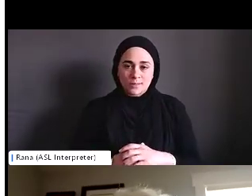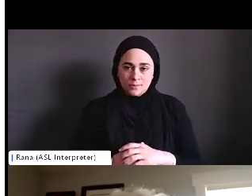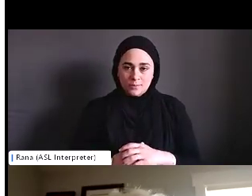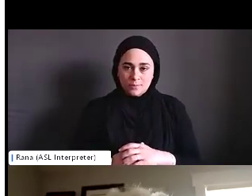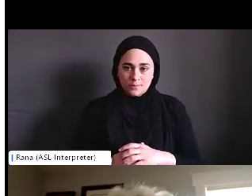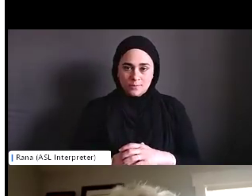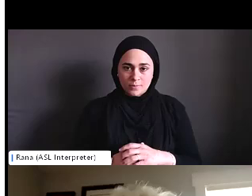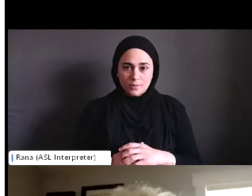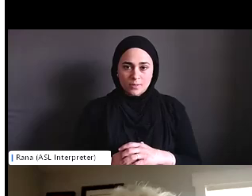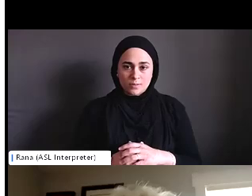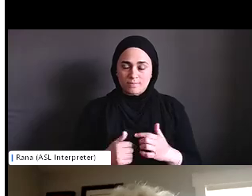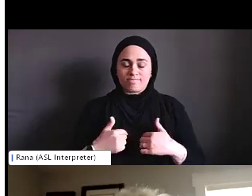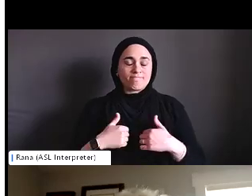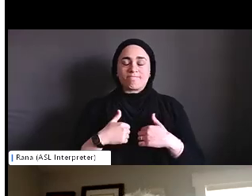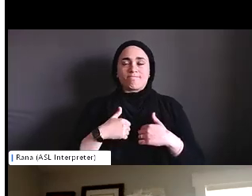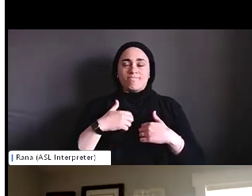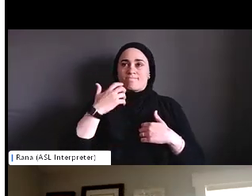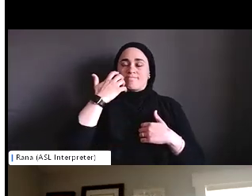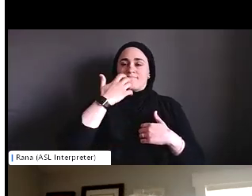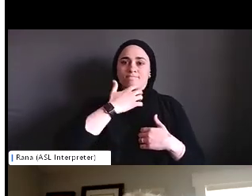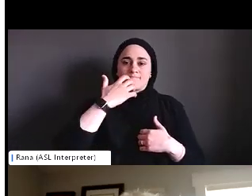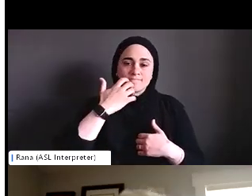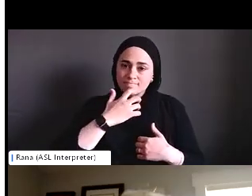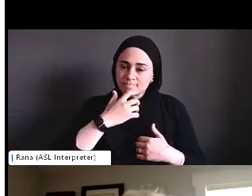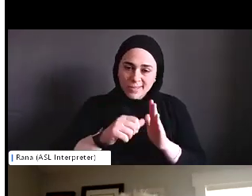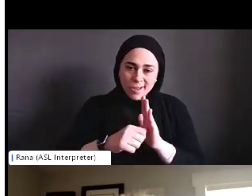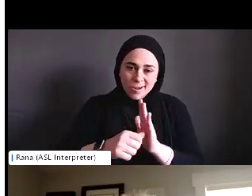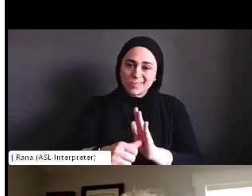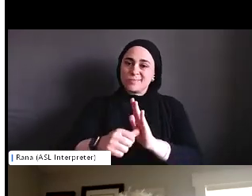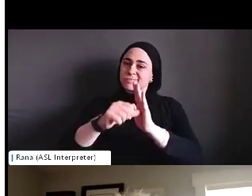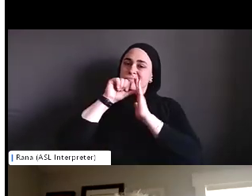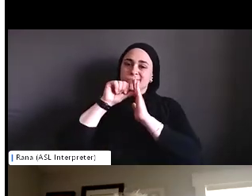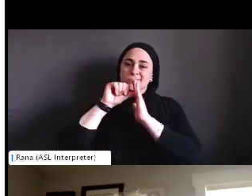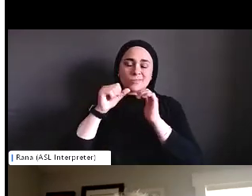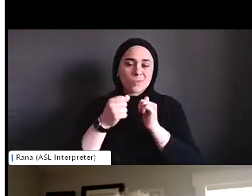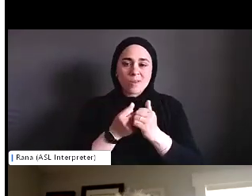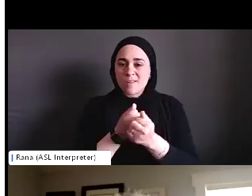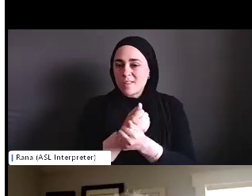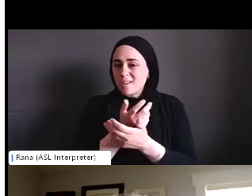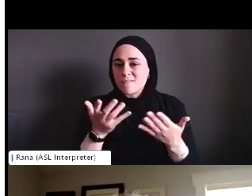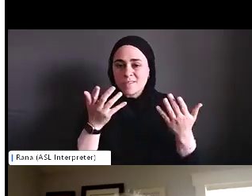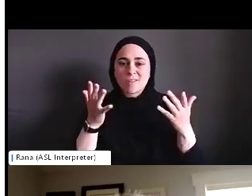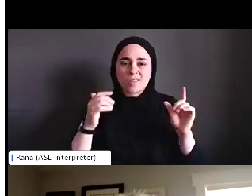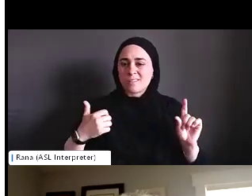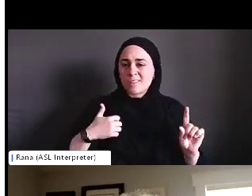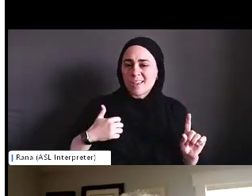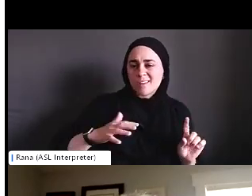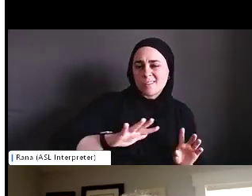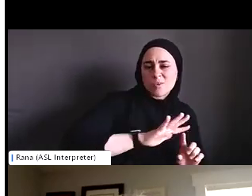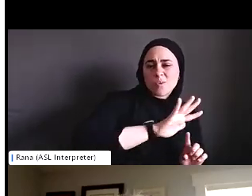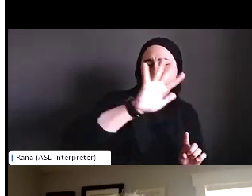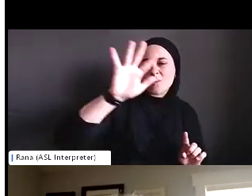I'm flabbergasted with everything that's going on across the country, and I can